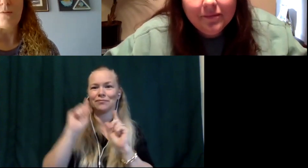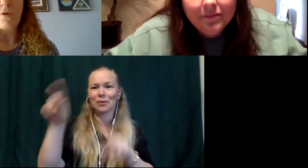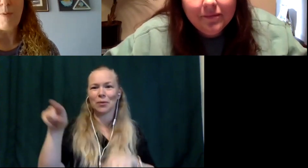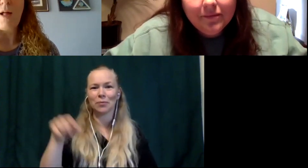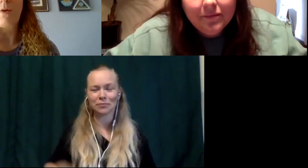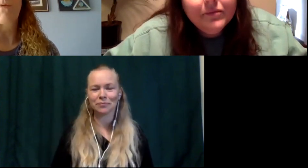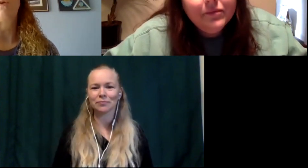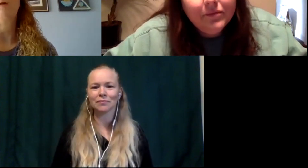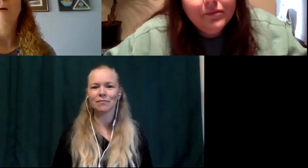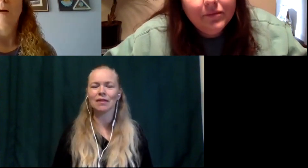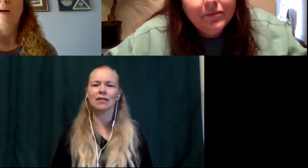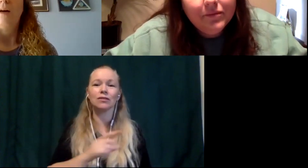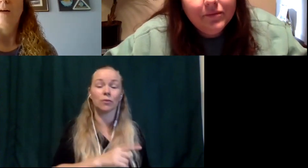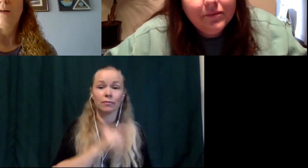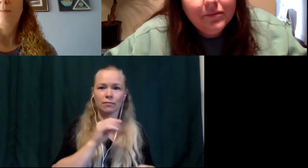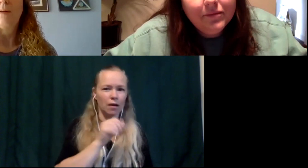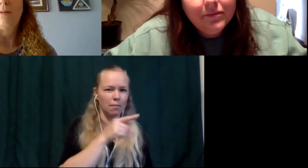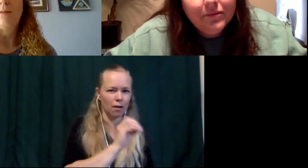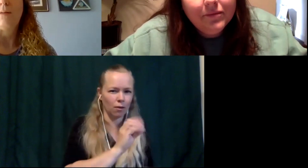about for Apollo. For,